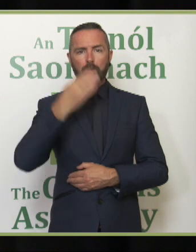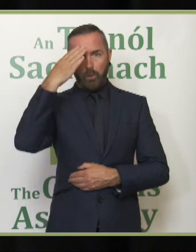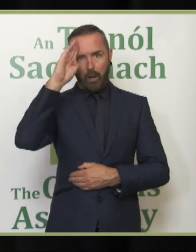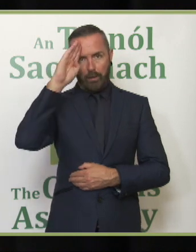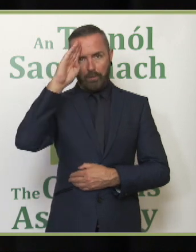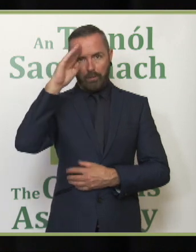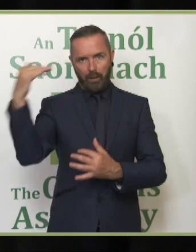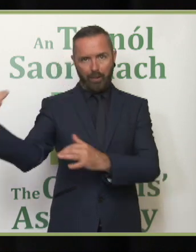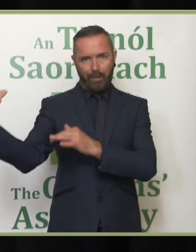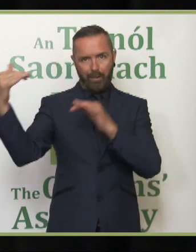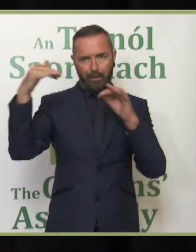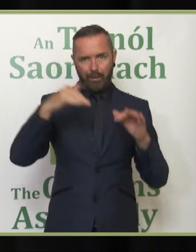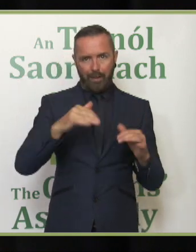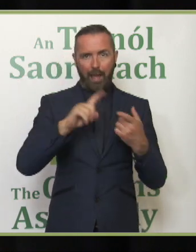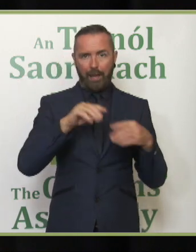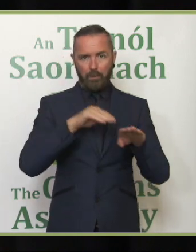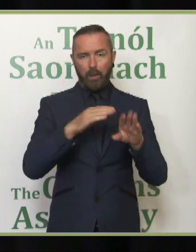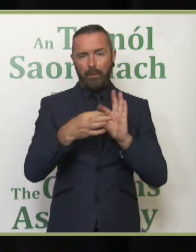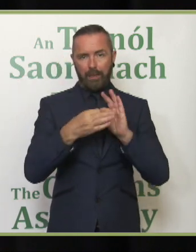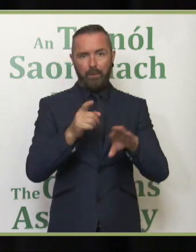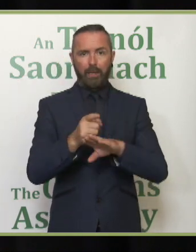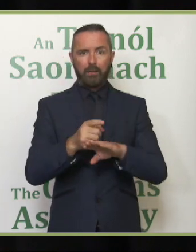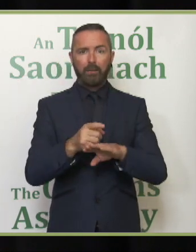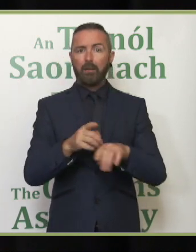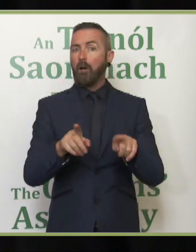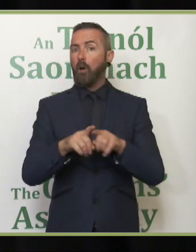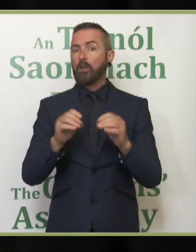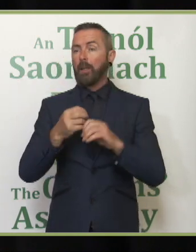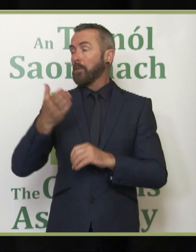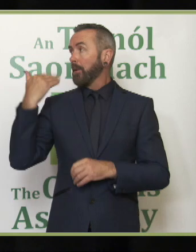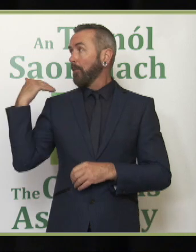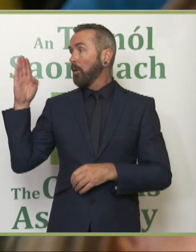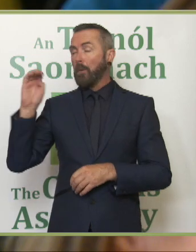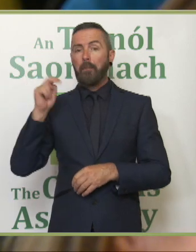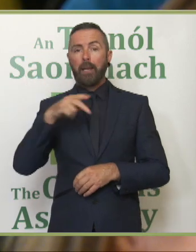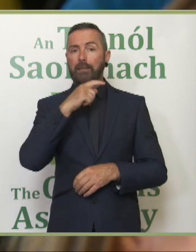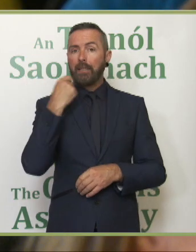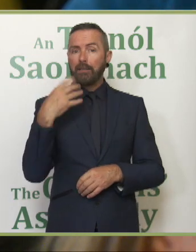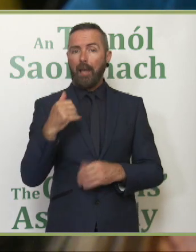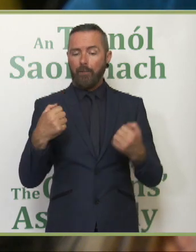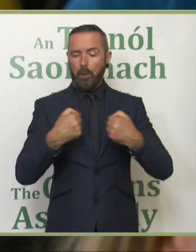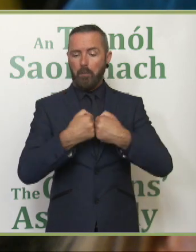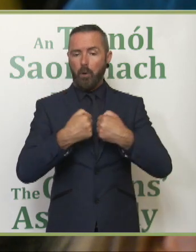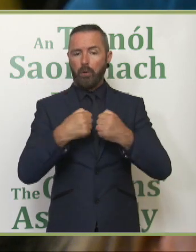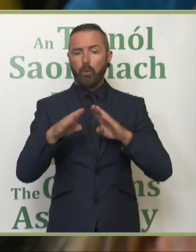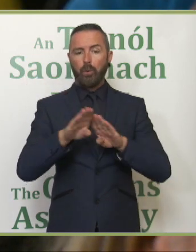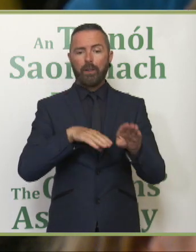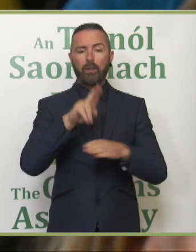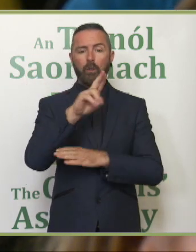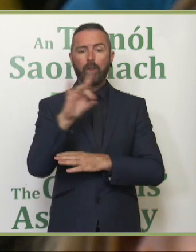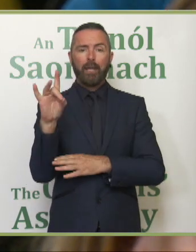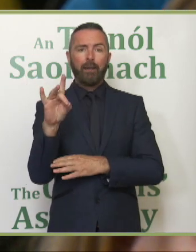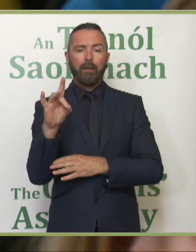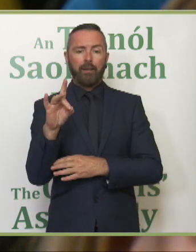As Ben referenced to earlier, we also have a border with the United Kingdom. Any situation where we have a different regime to